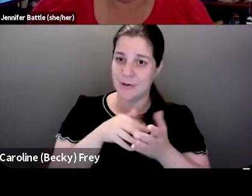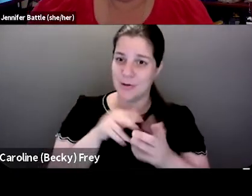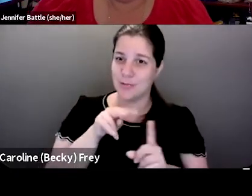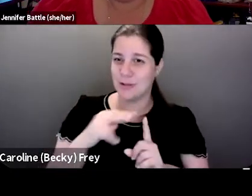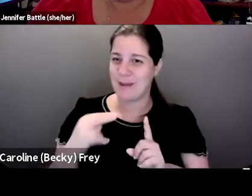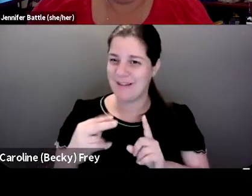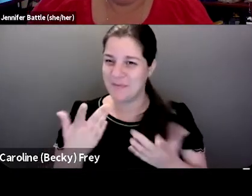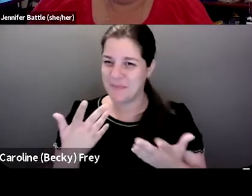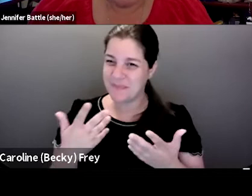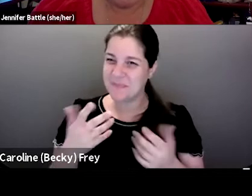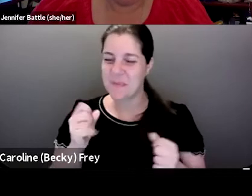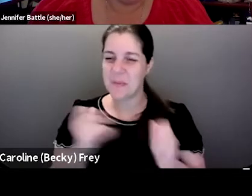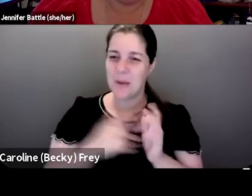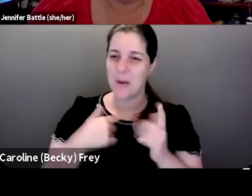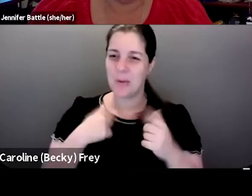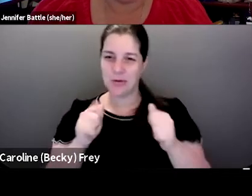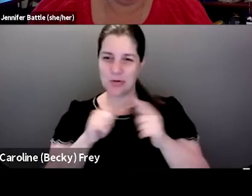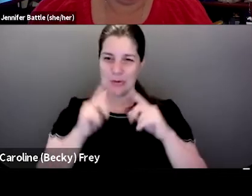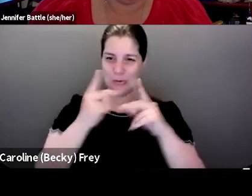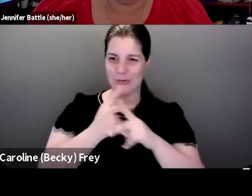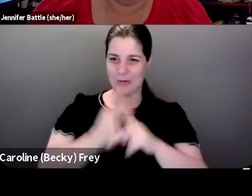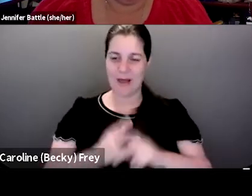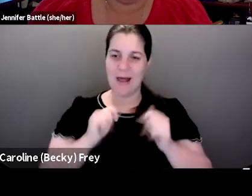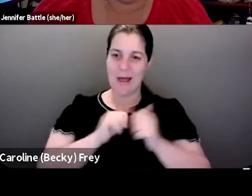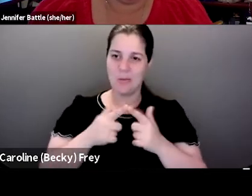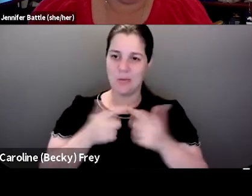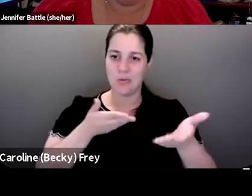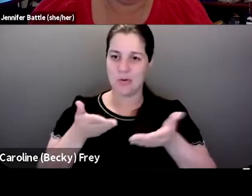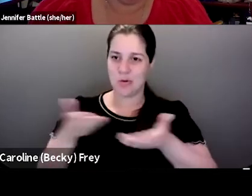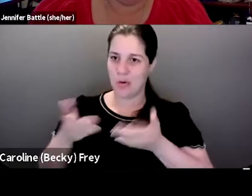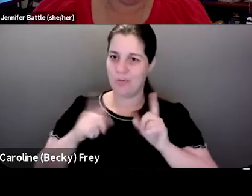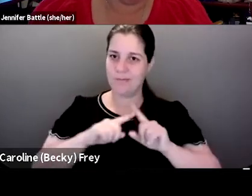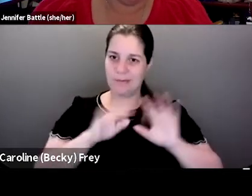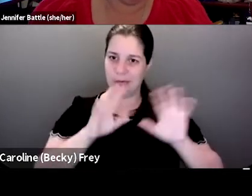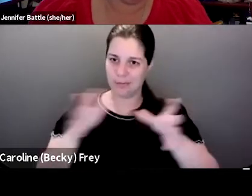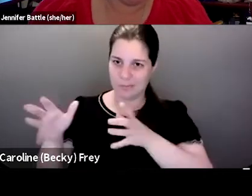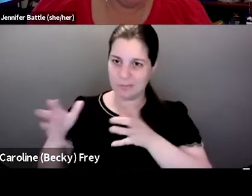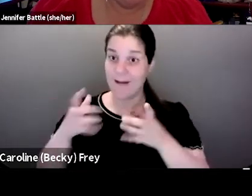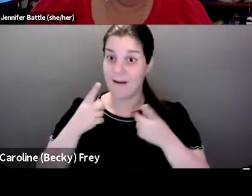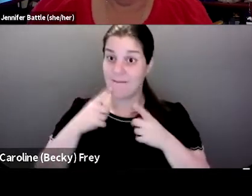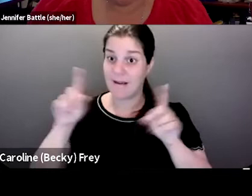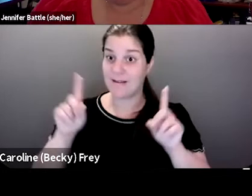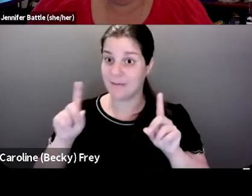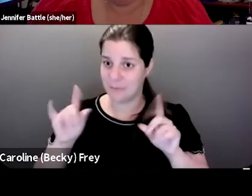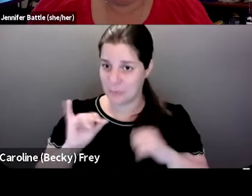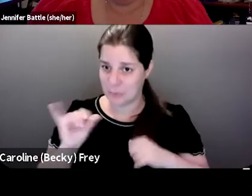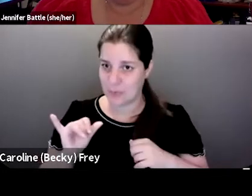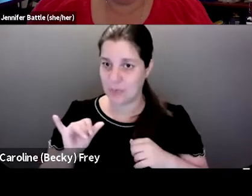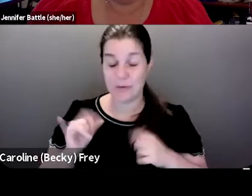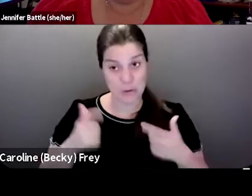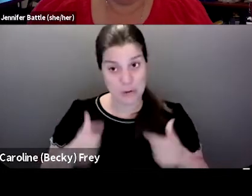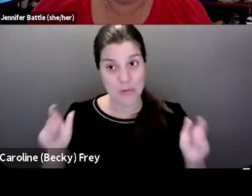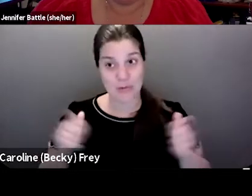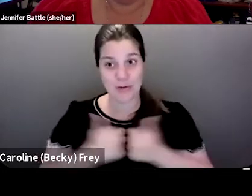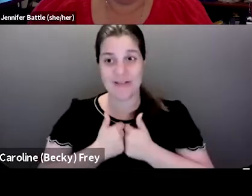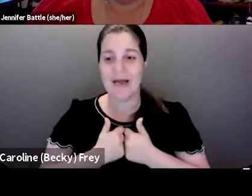So really trying to figure out how we can serve all these folks effectively is huge. A little bit different